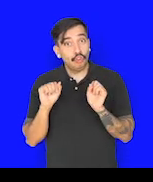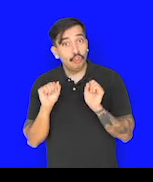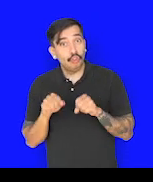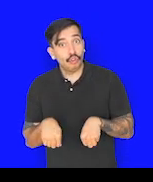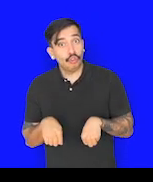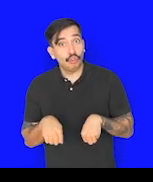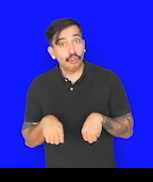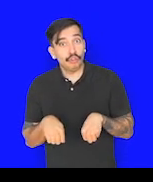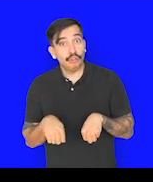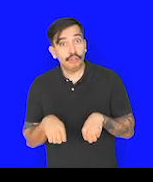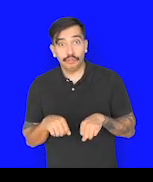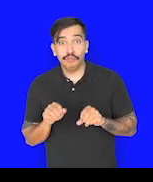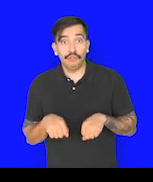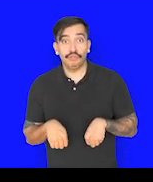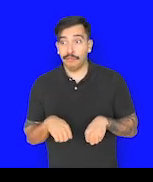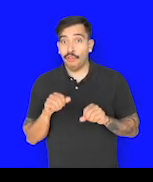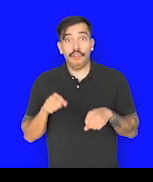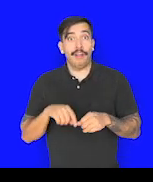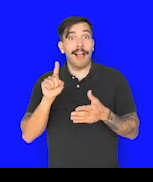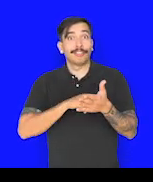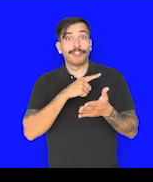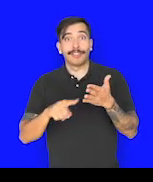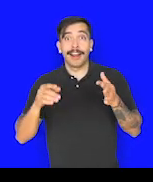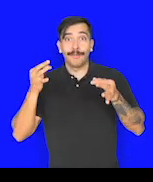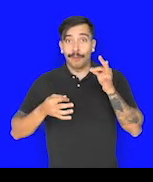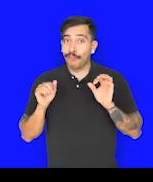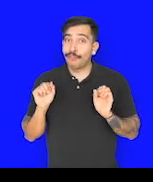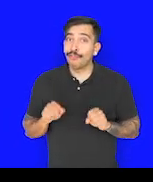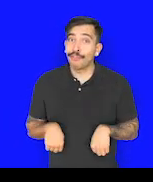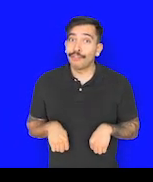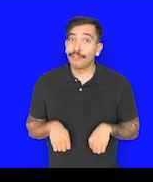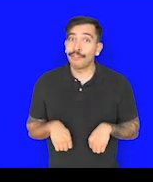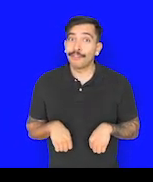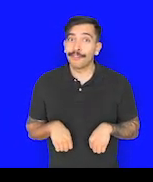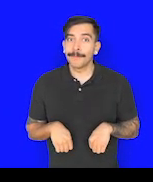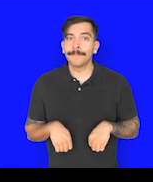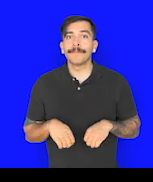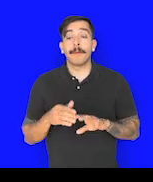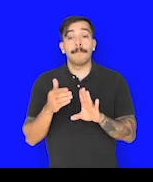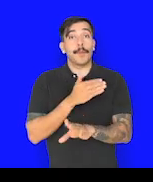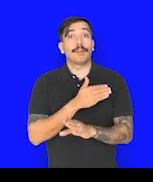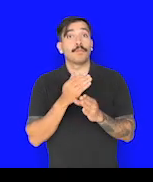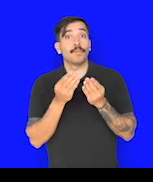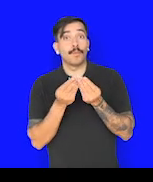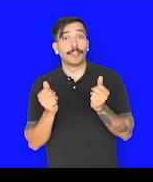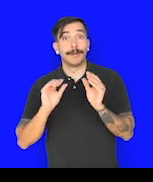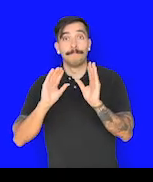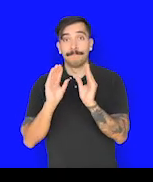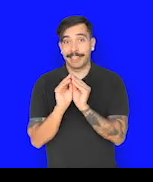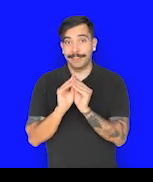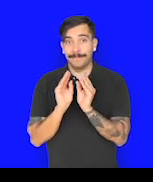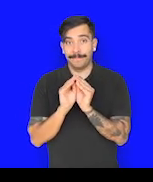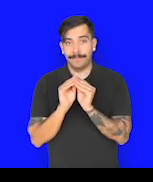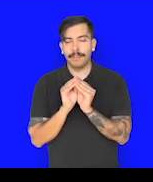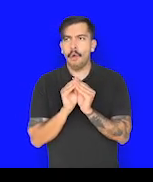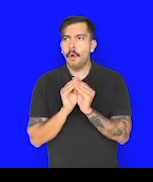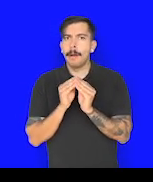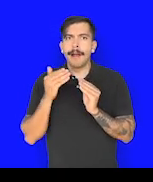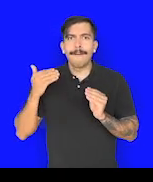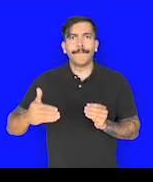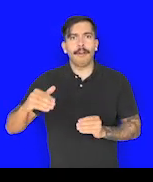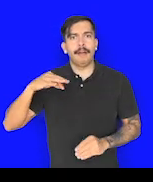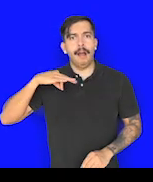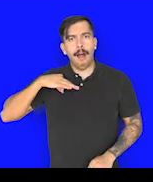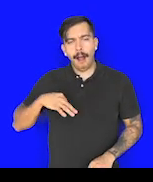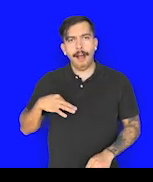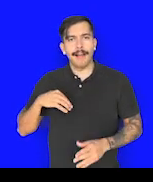process complaint and cancel the hearing. Prior to the resolution meeting, it is often